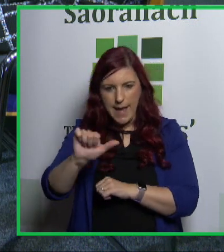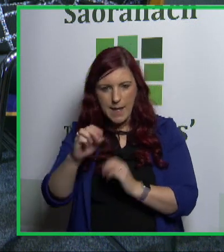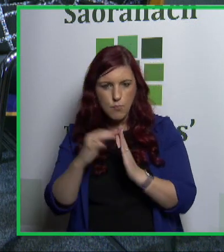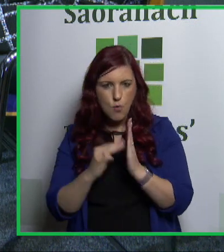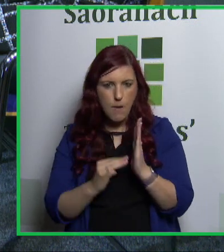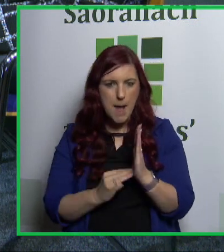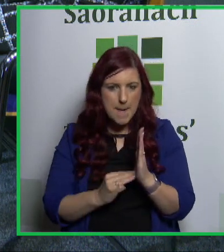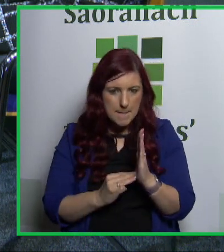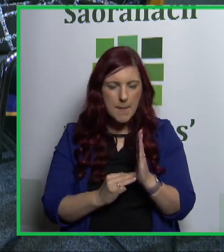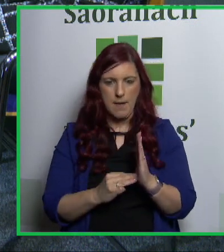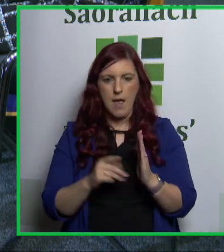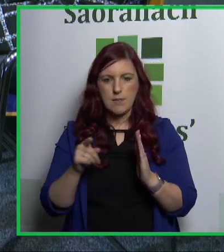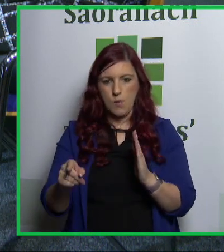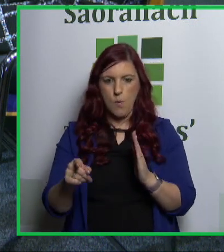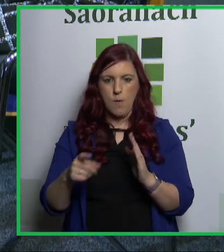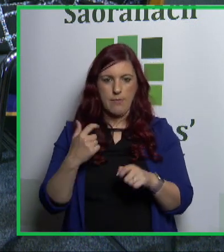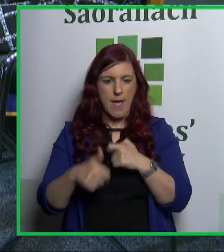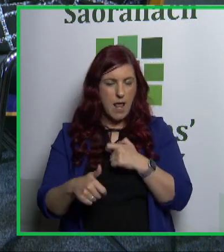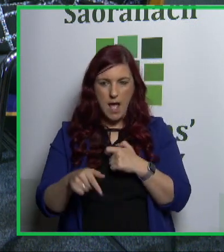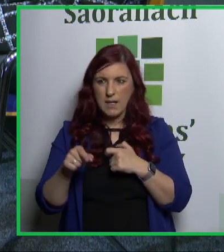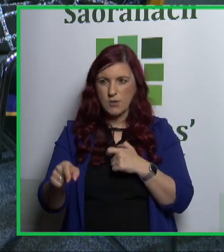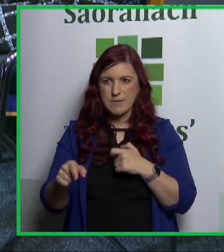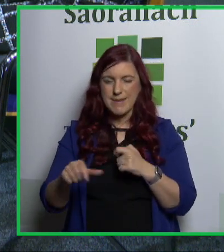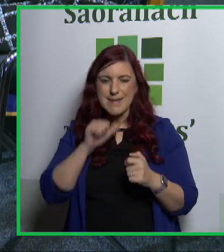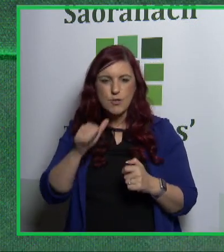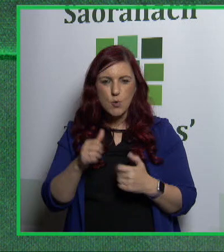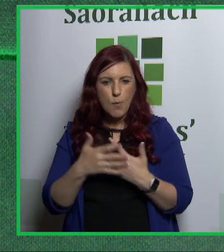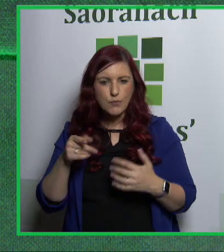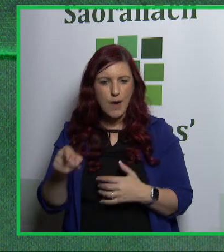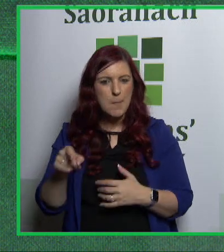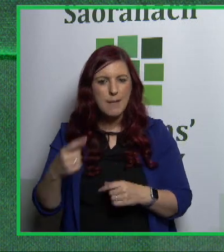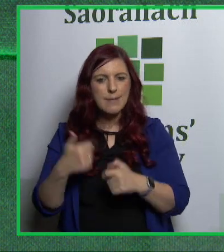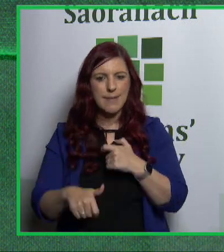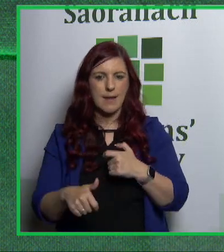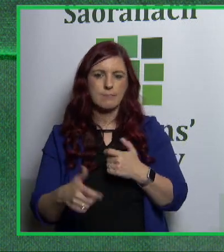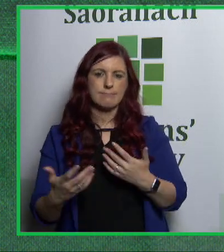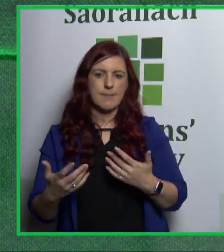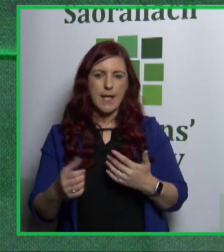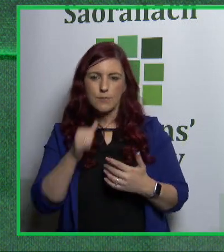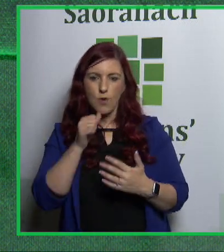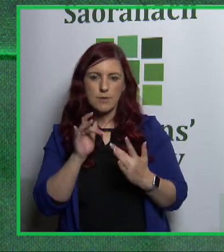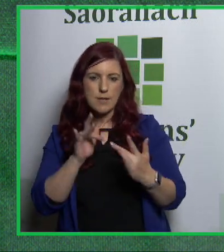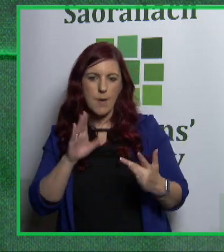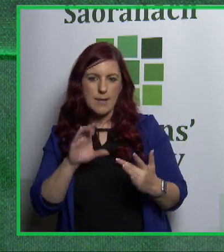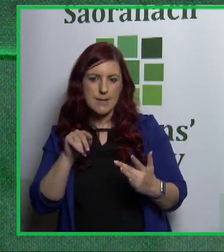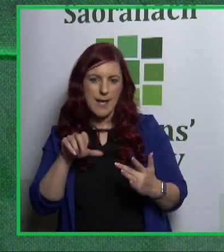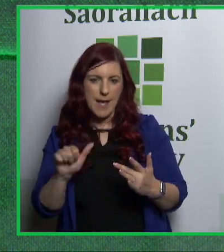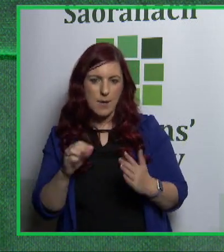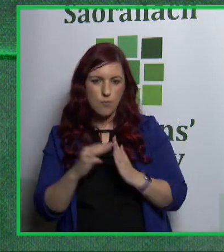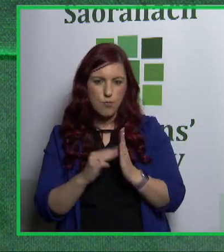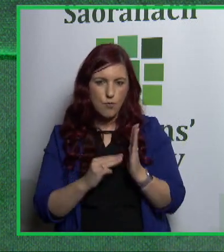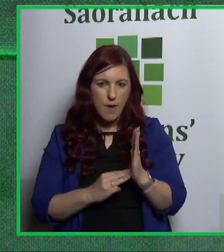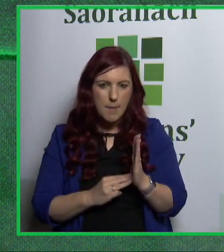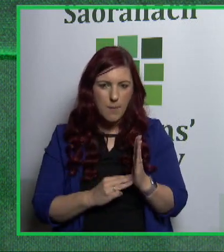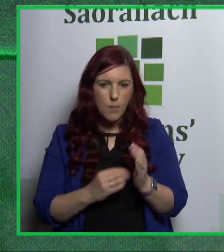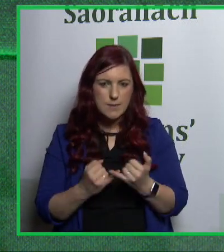Reach, which was a huge educational benefit for him. But his first kind of contact with the LCA program was the vice principal calling it